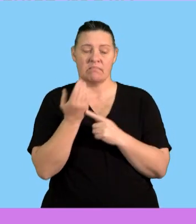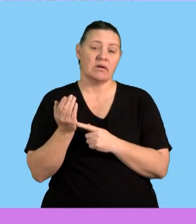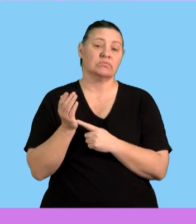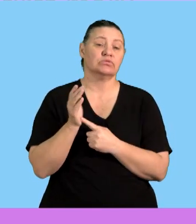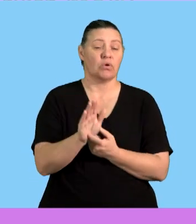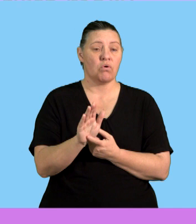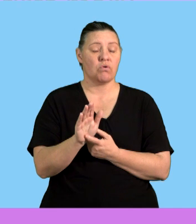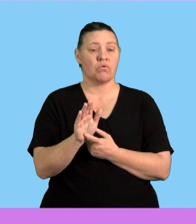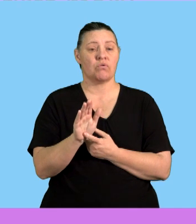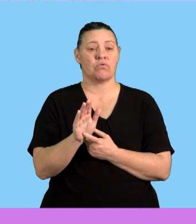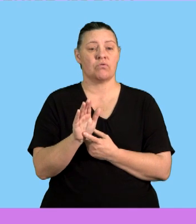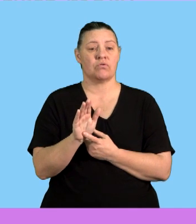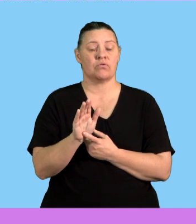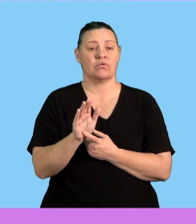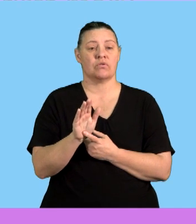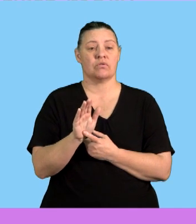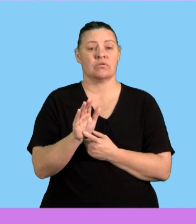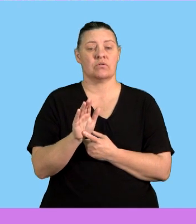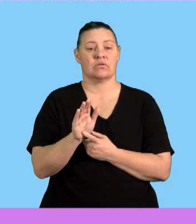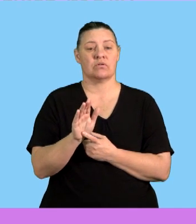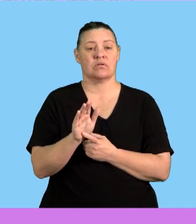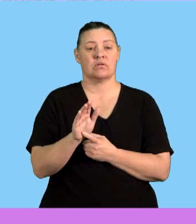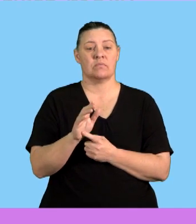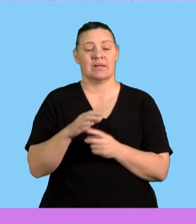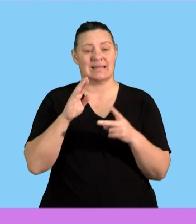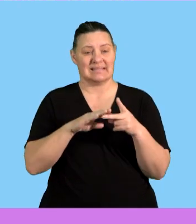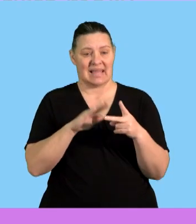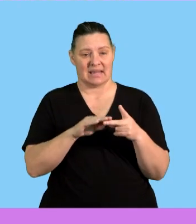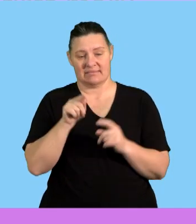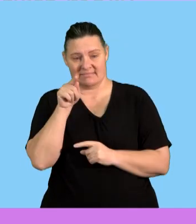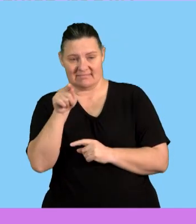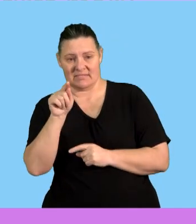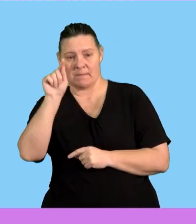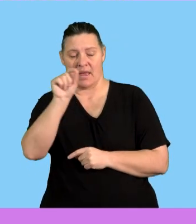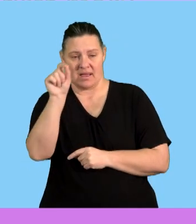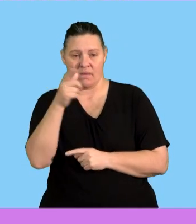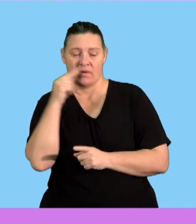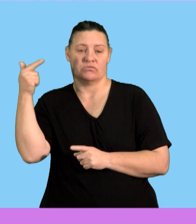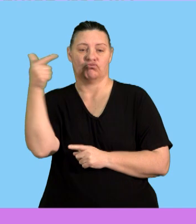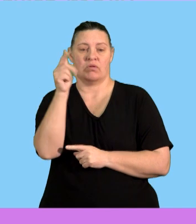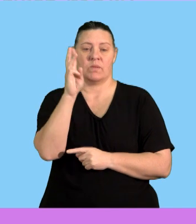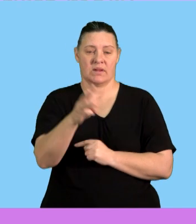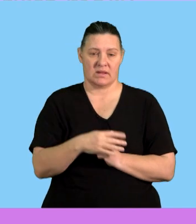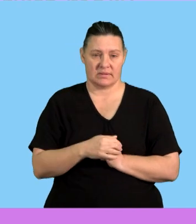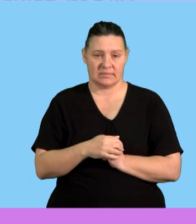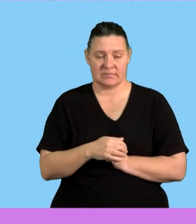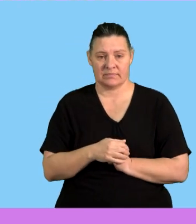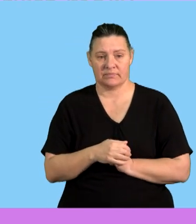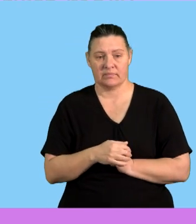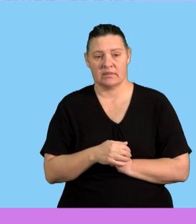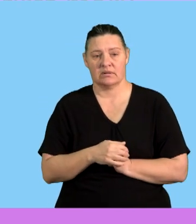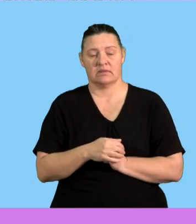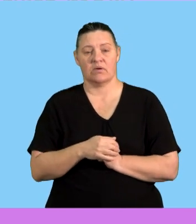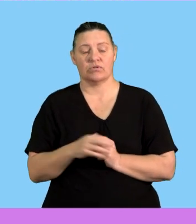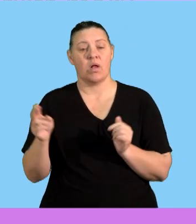Now we've indicated there is, if you look, I'm going to make the second mark there now as well, where I'm going to draw, right? And